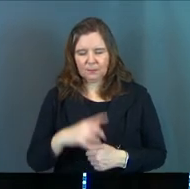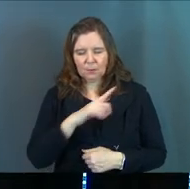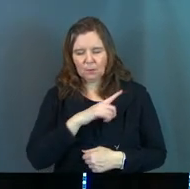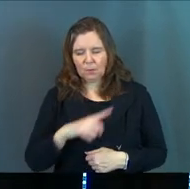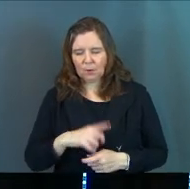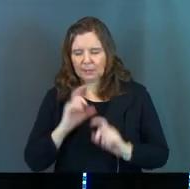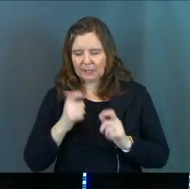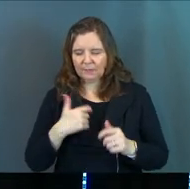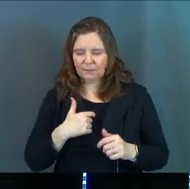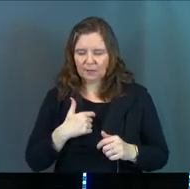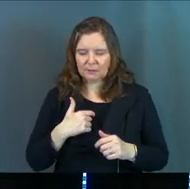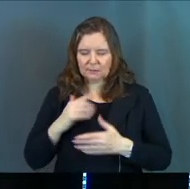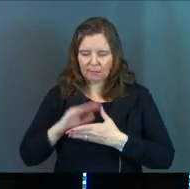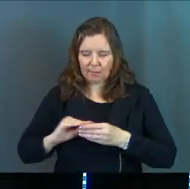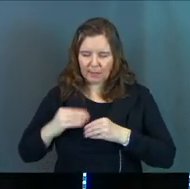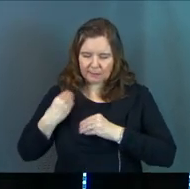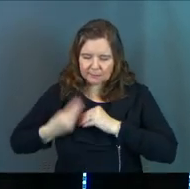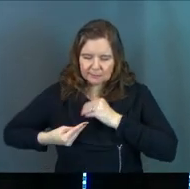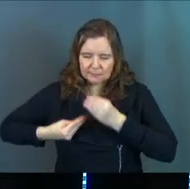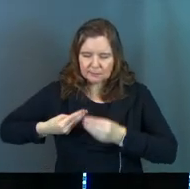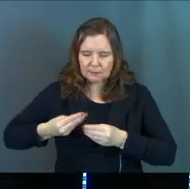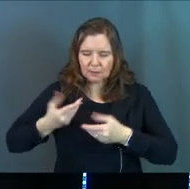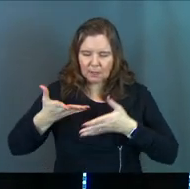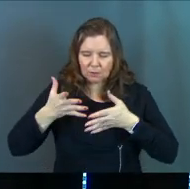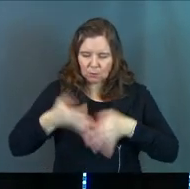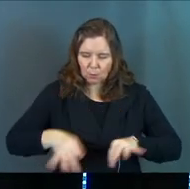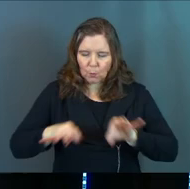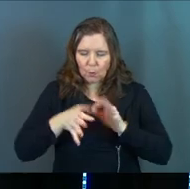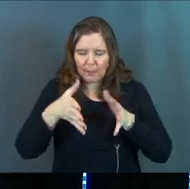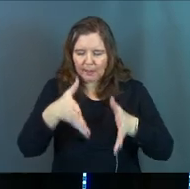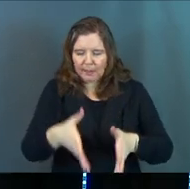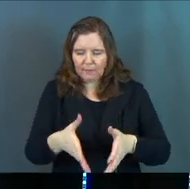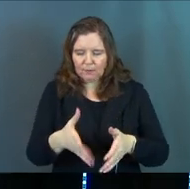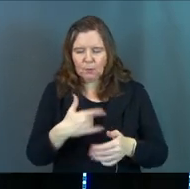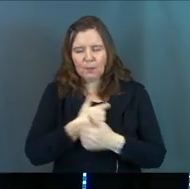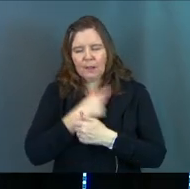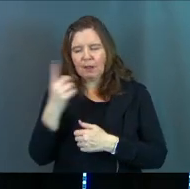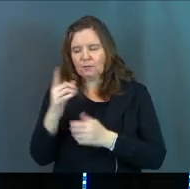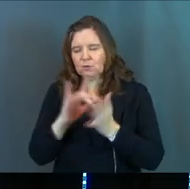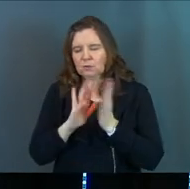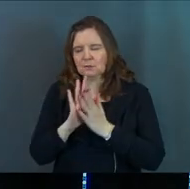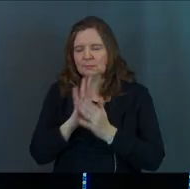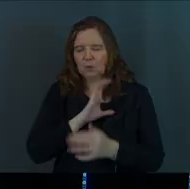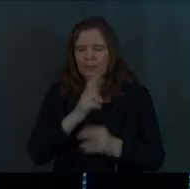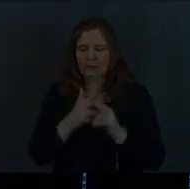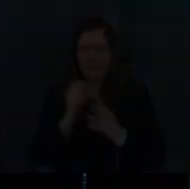Lord, give us a legacy that's worth leaving behind. We love you, Jesus. In Christ's name.